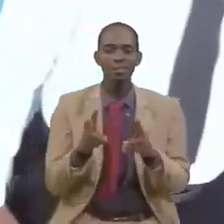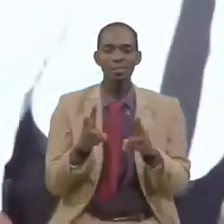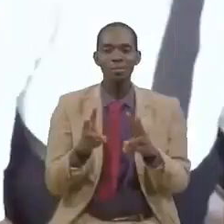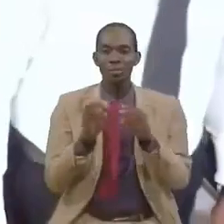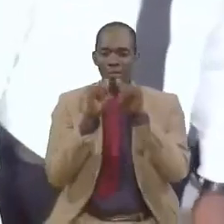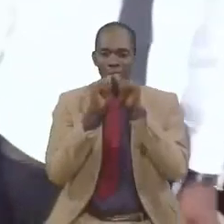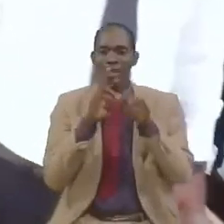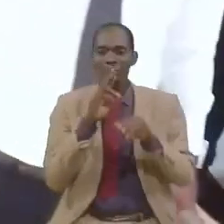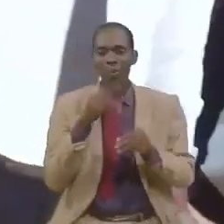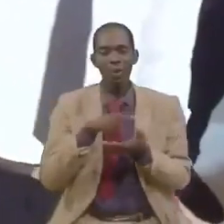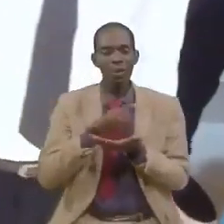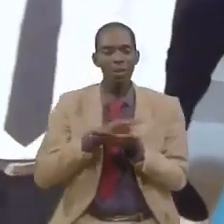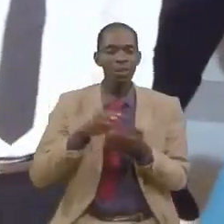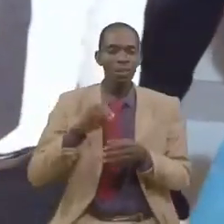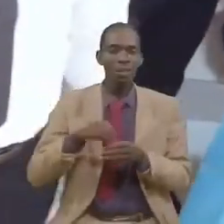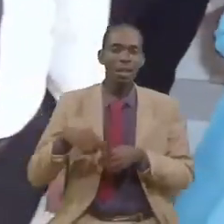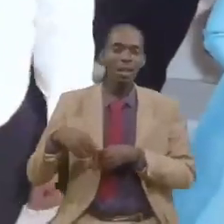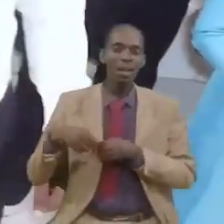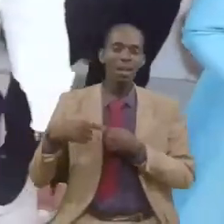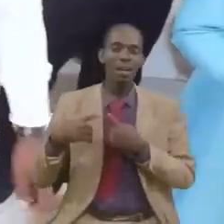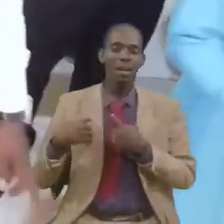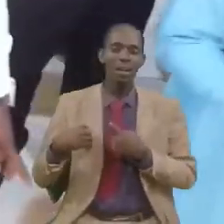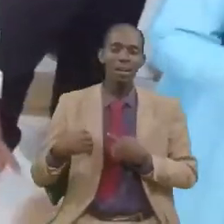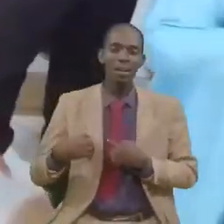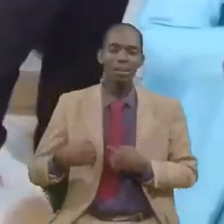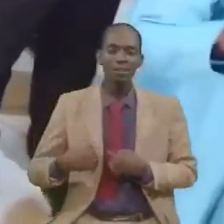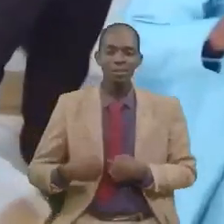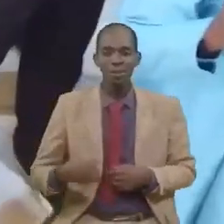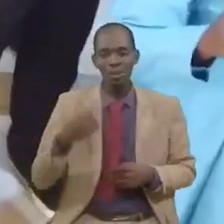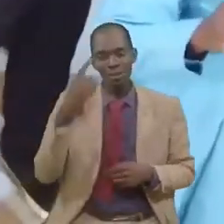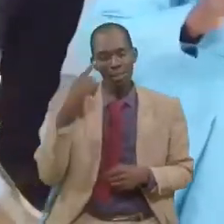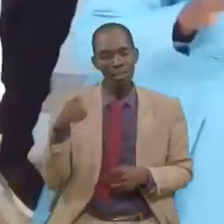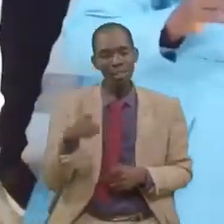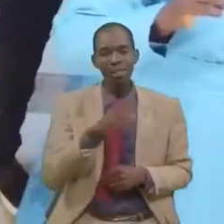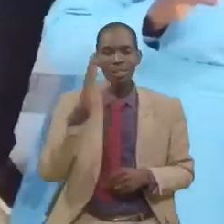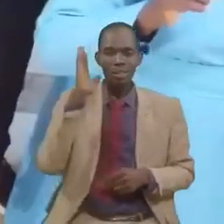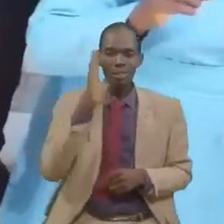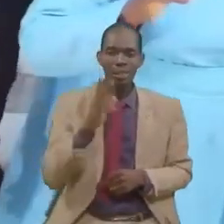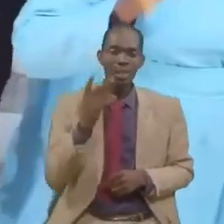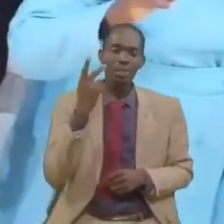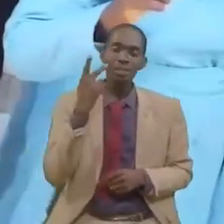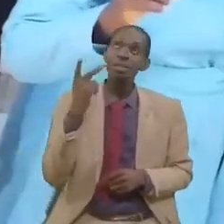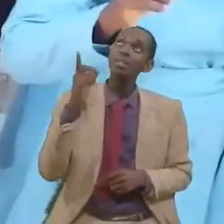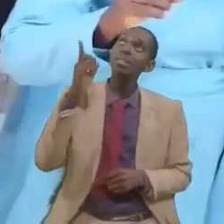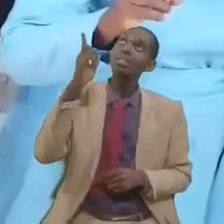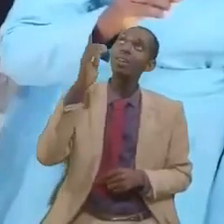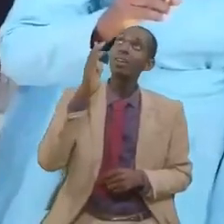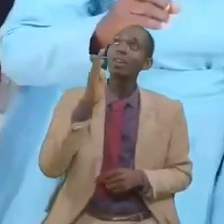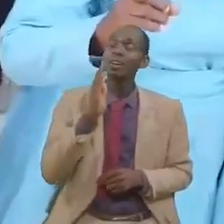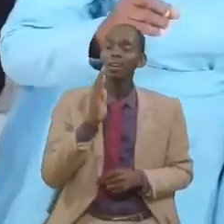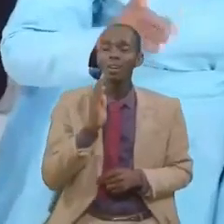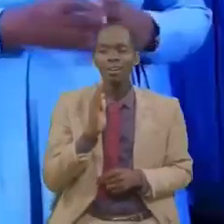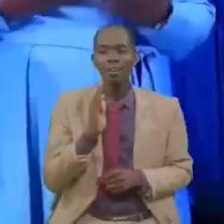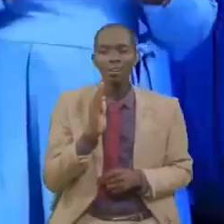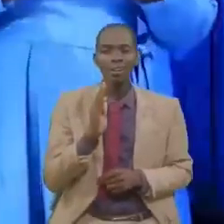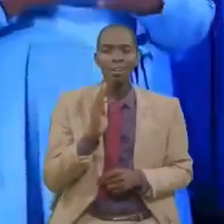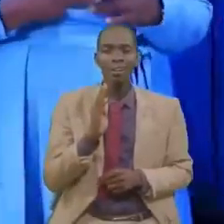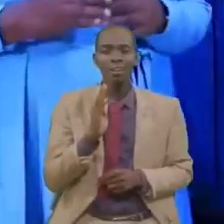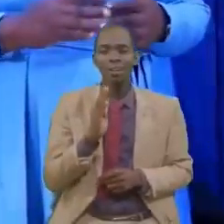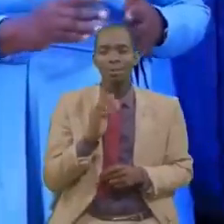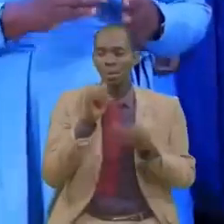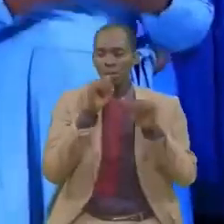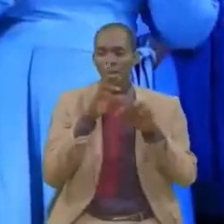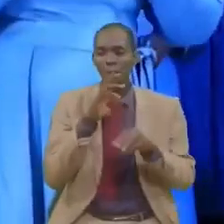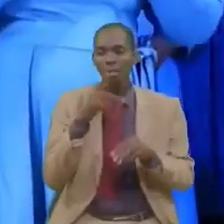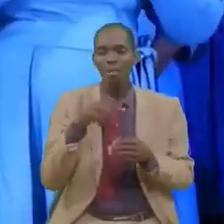Blessed are the pure in us, for they shall see God.